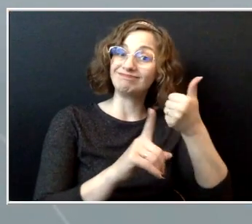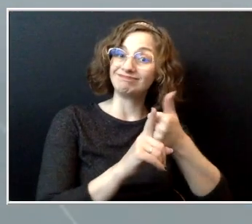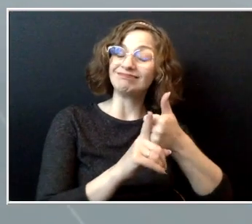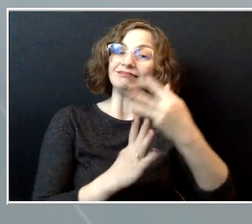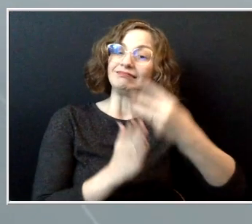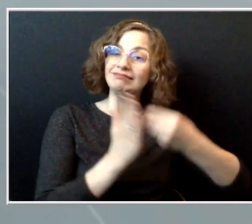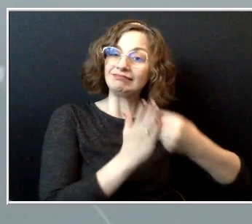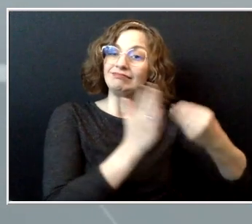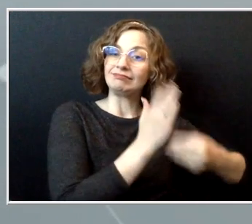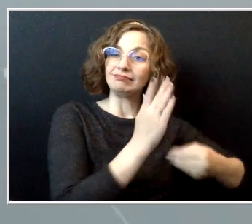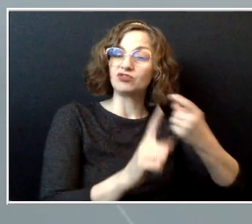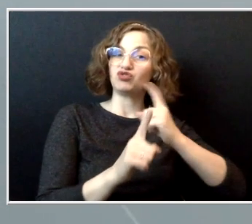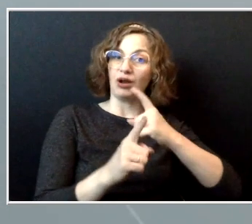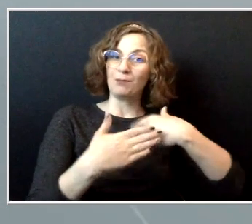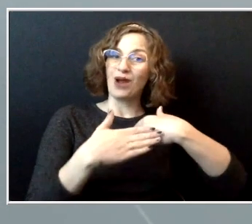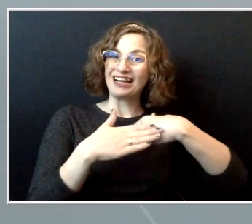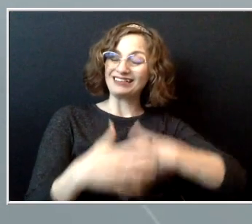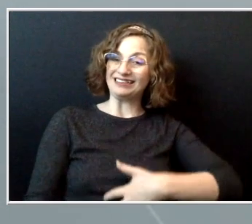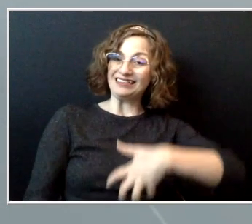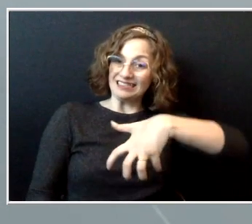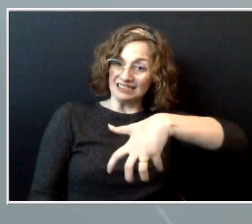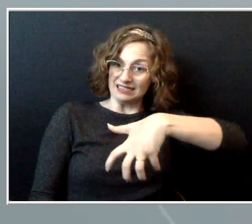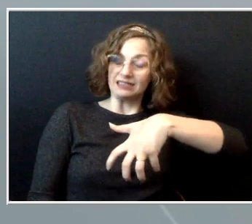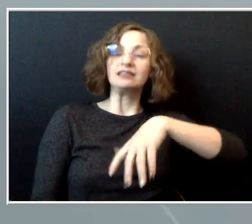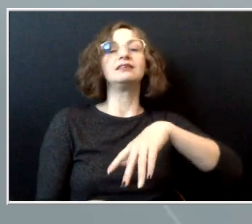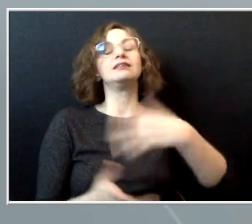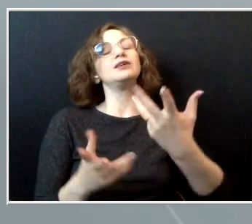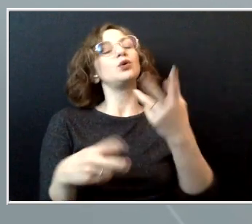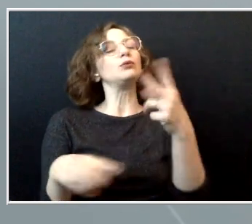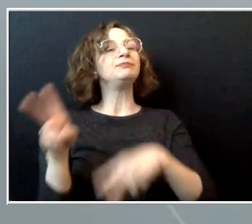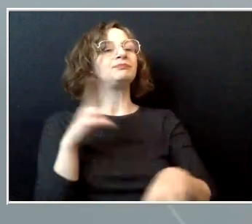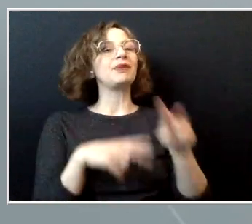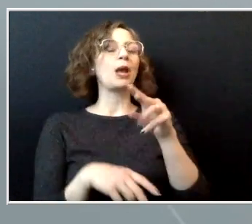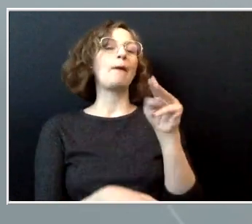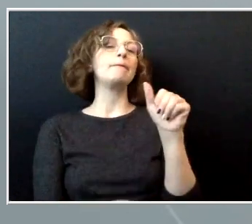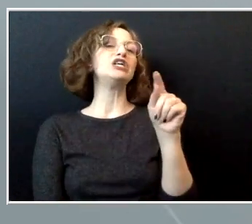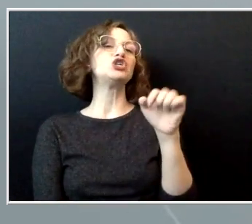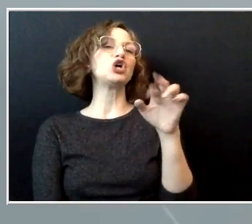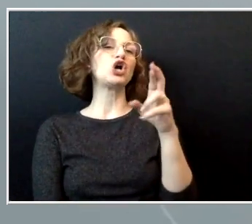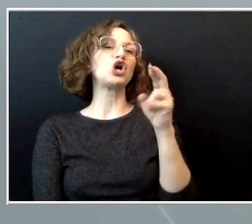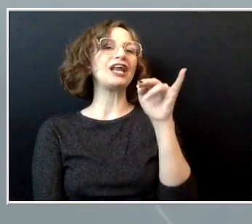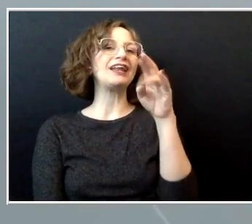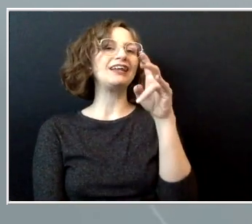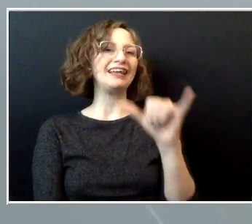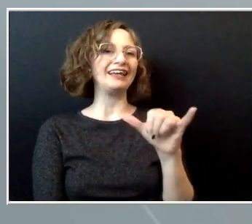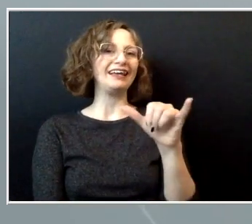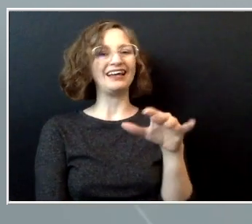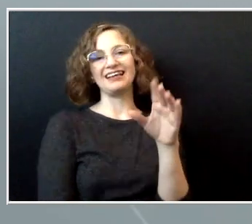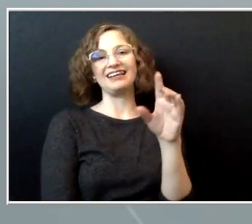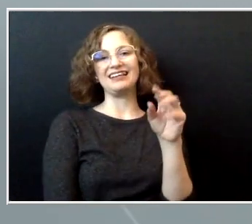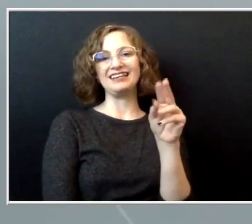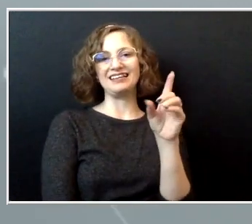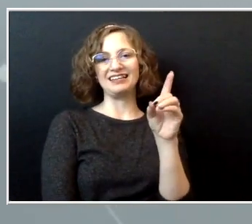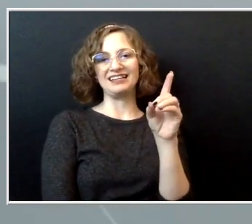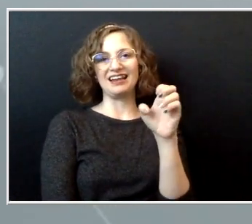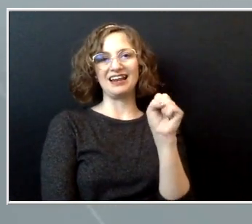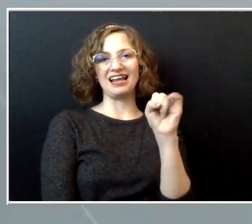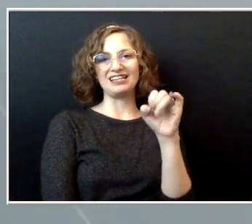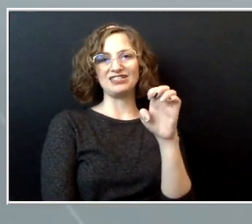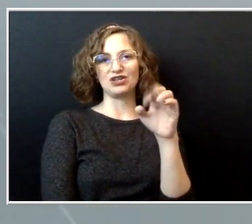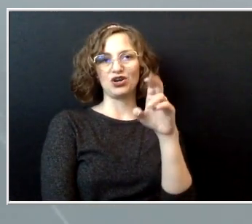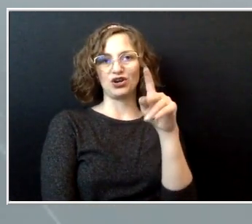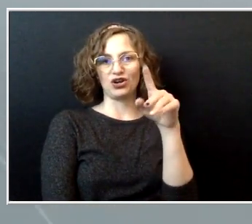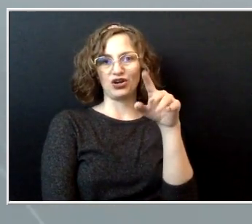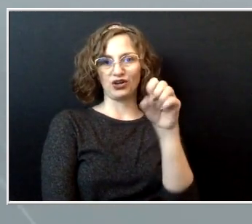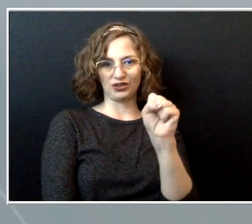this map and notice the orange wall in the Midwest. It runs right down there like a spine in the country. So the Dakotas,